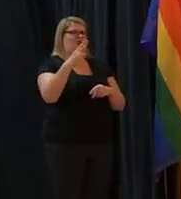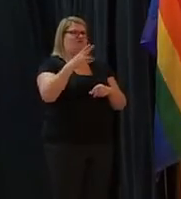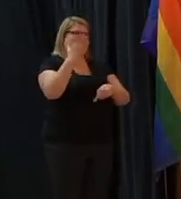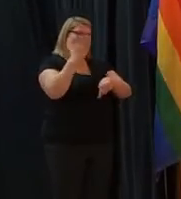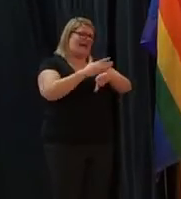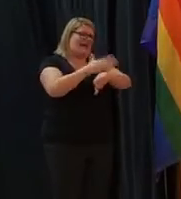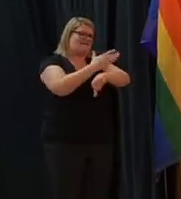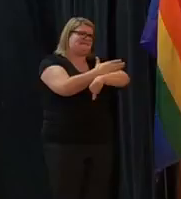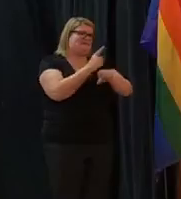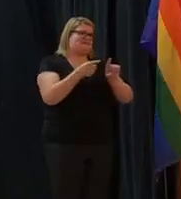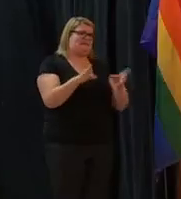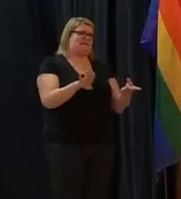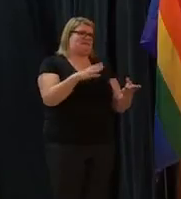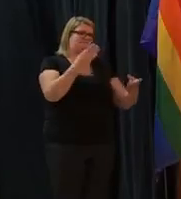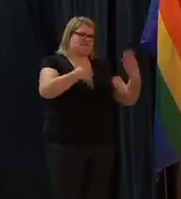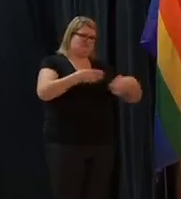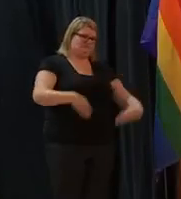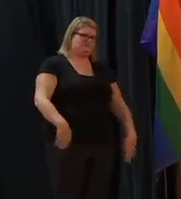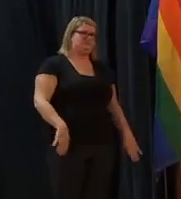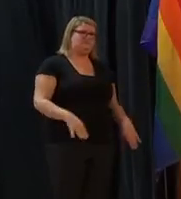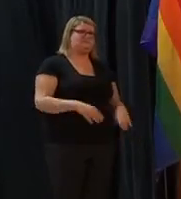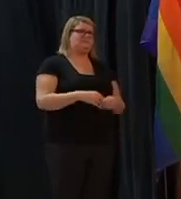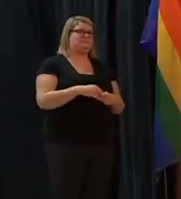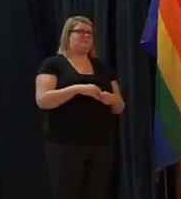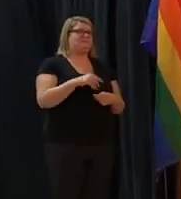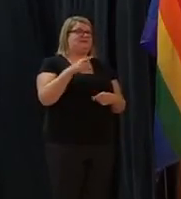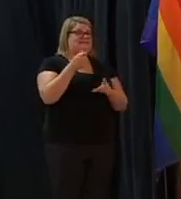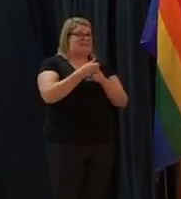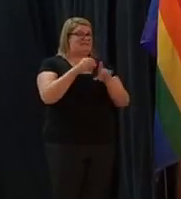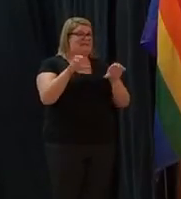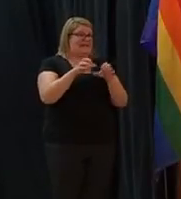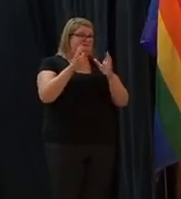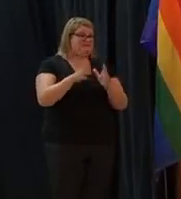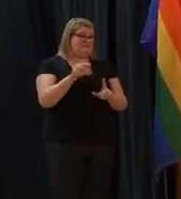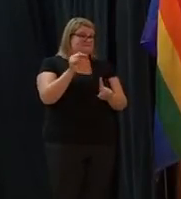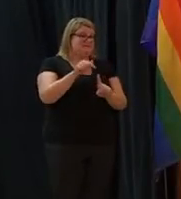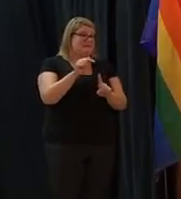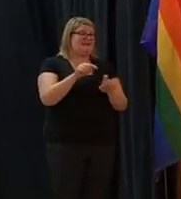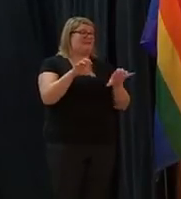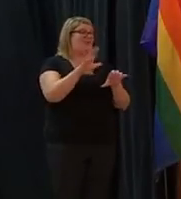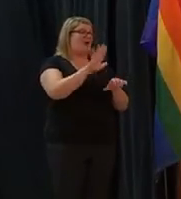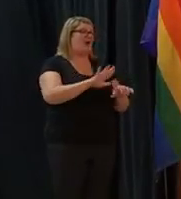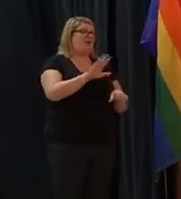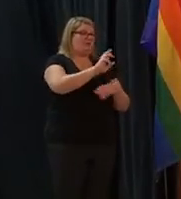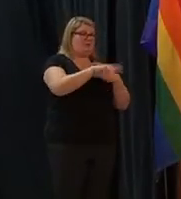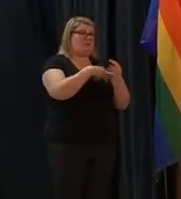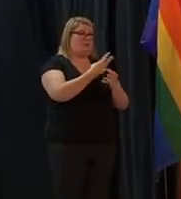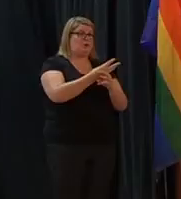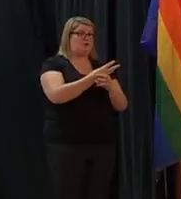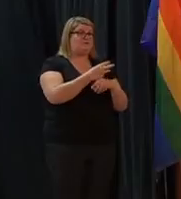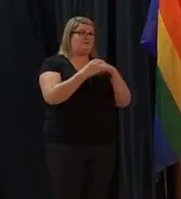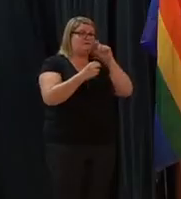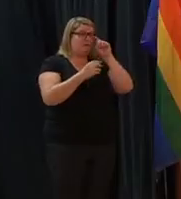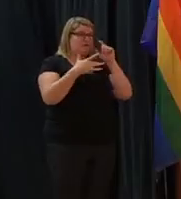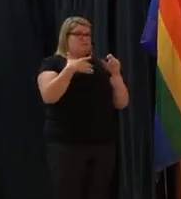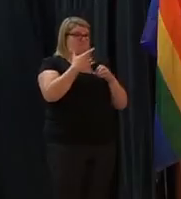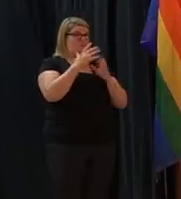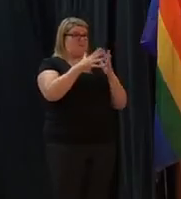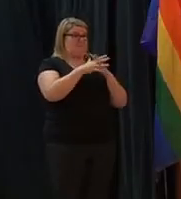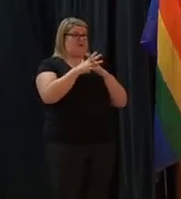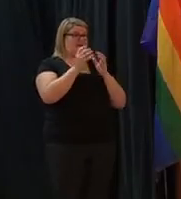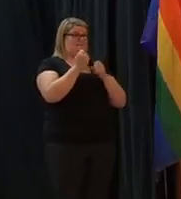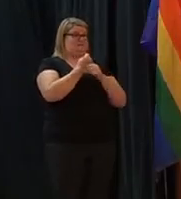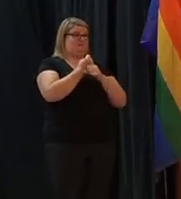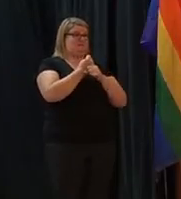death. And there are activists all across the world. I mean, if we thought that America is a safer place, the